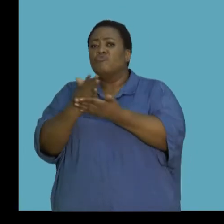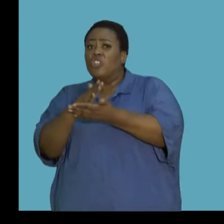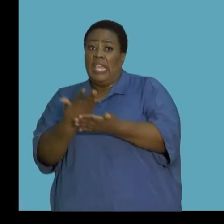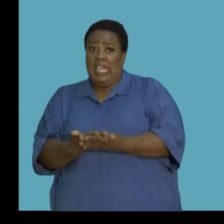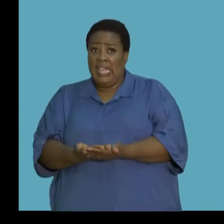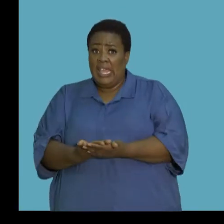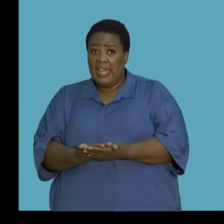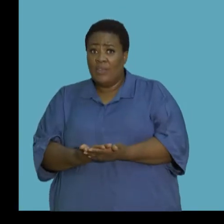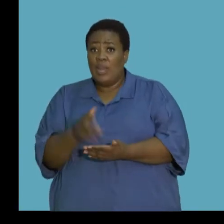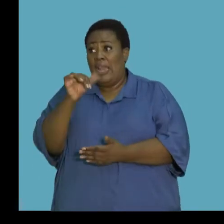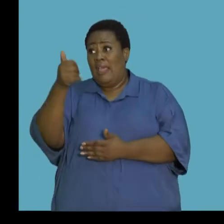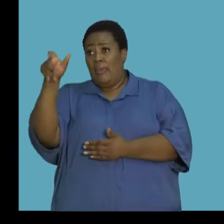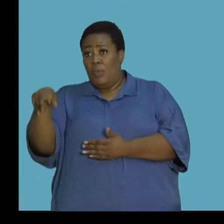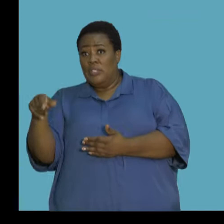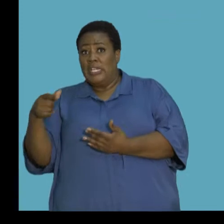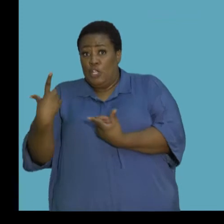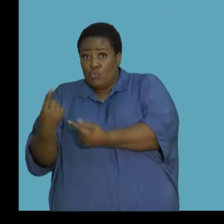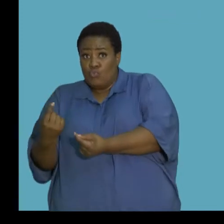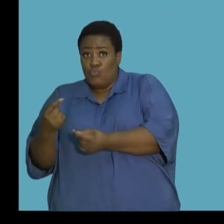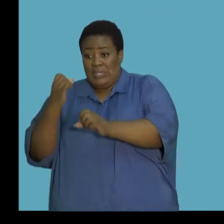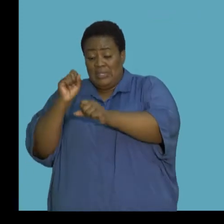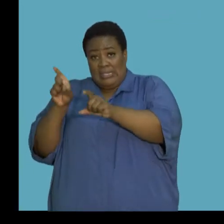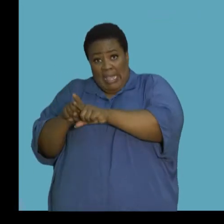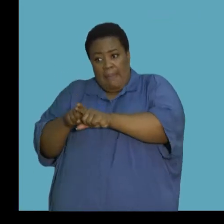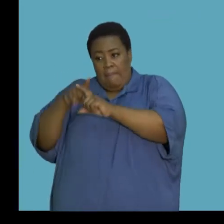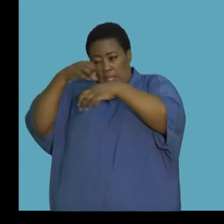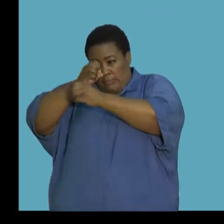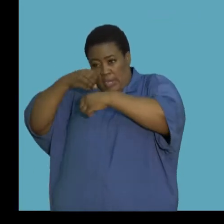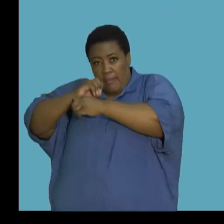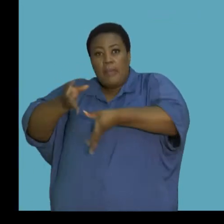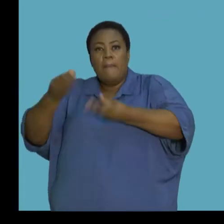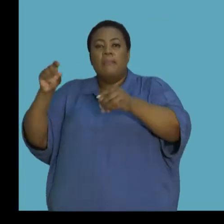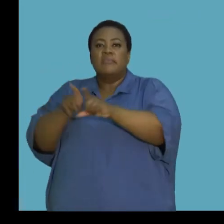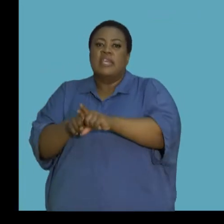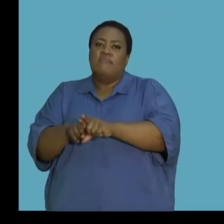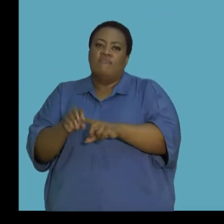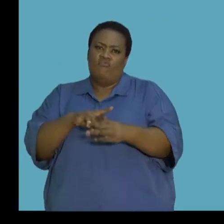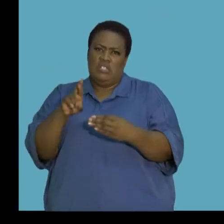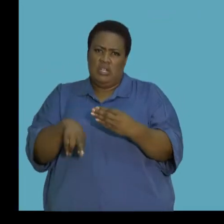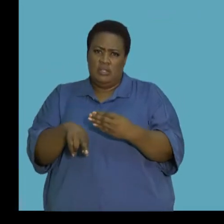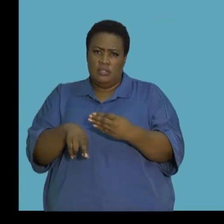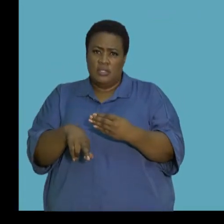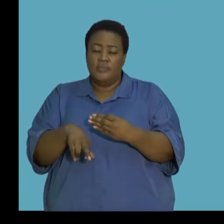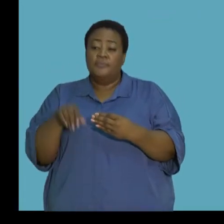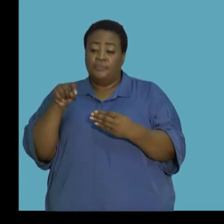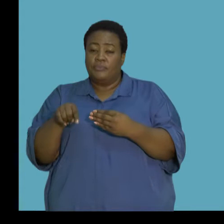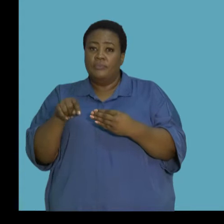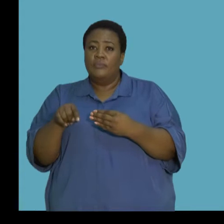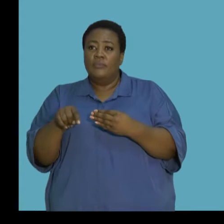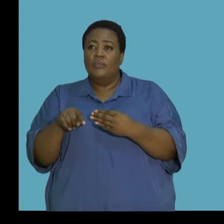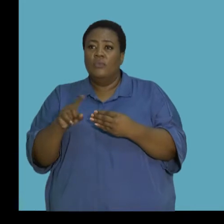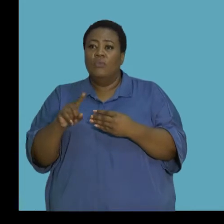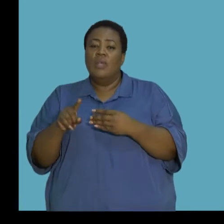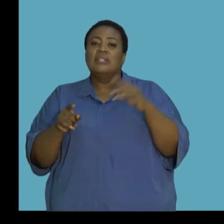for you to be able to share these and so that someone else does these experiments and gets the same results? And that essentially talks